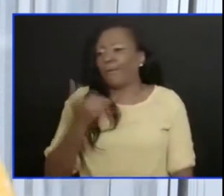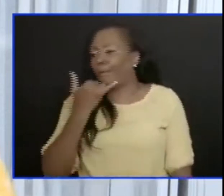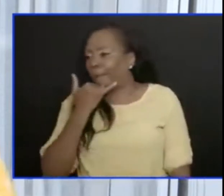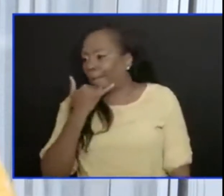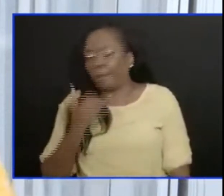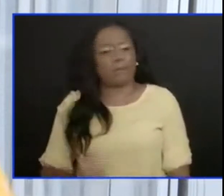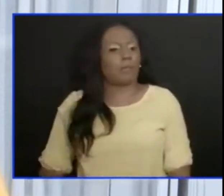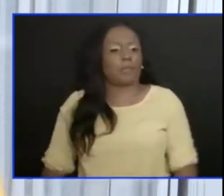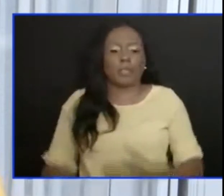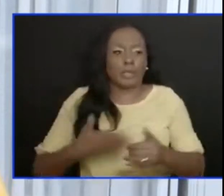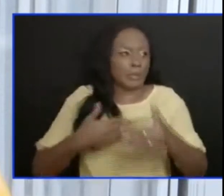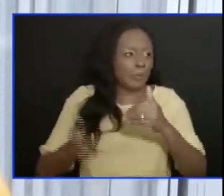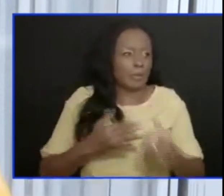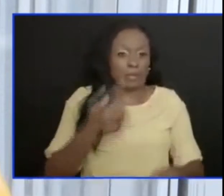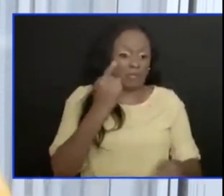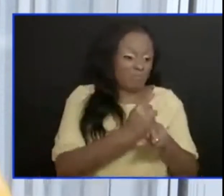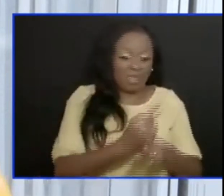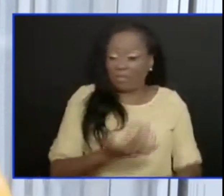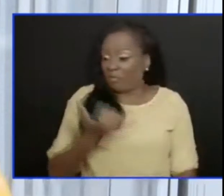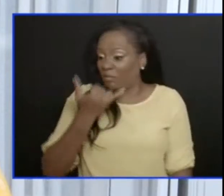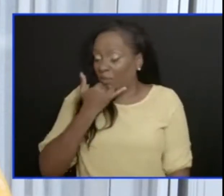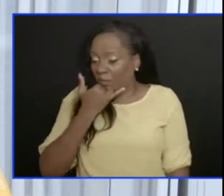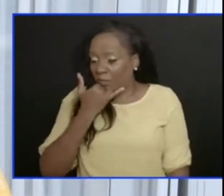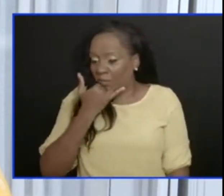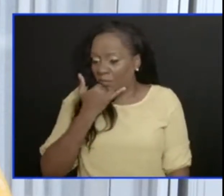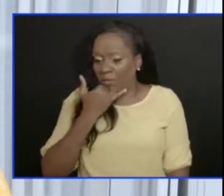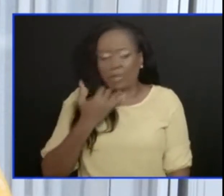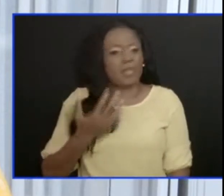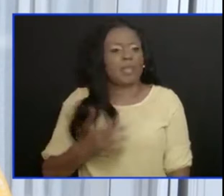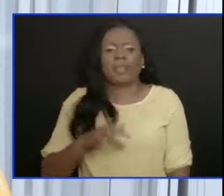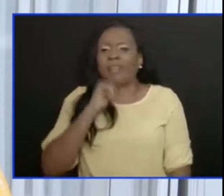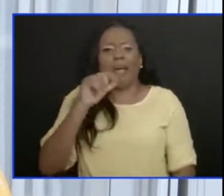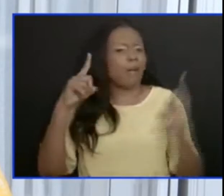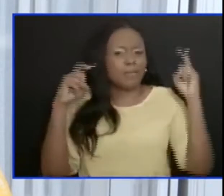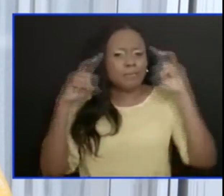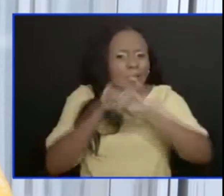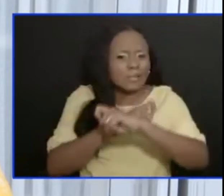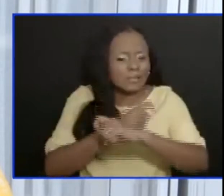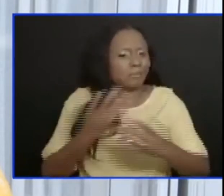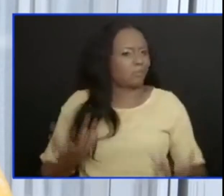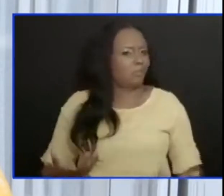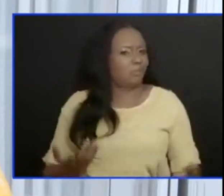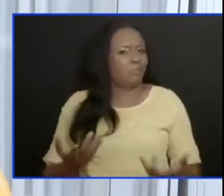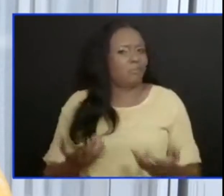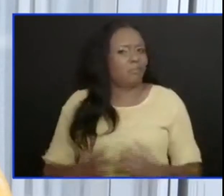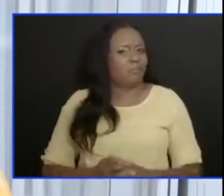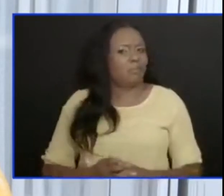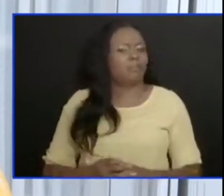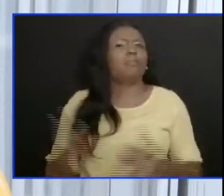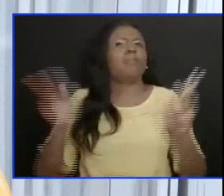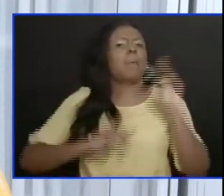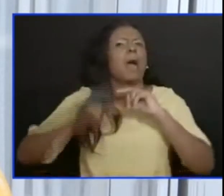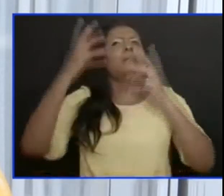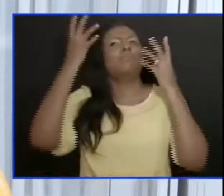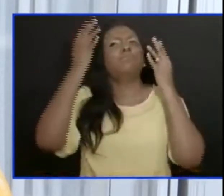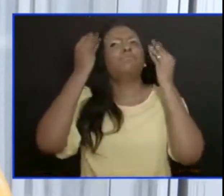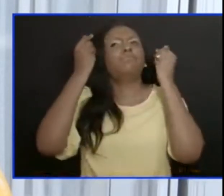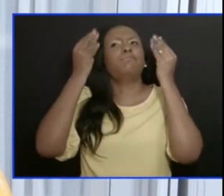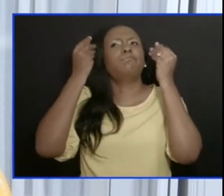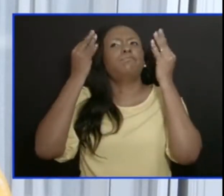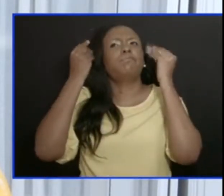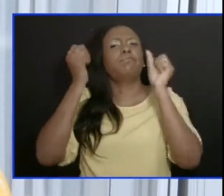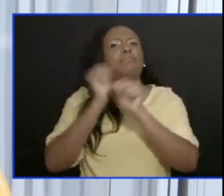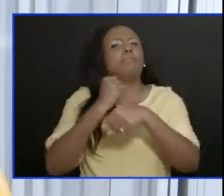either right or is wrong. They do not complicate matters. Their sense of reasoning is simple,